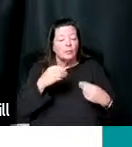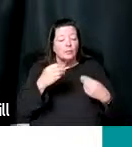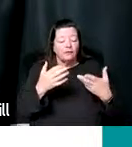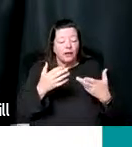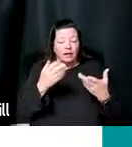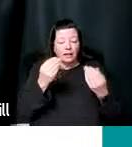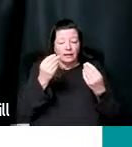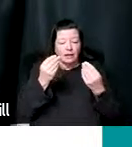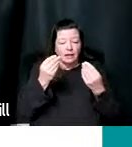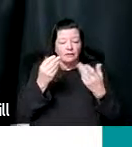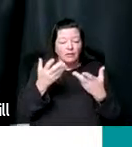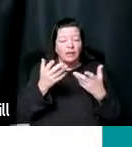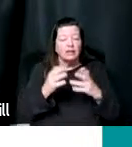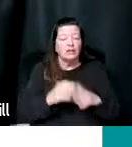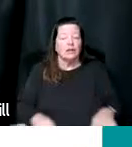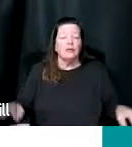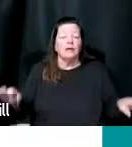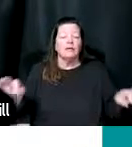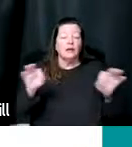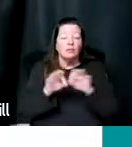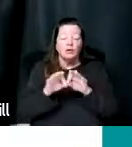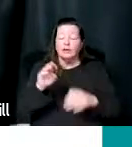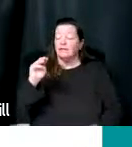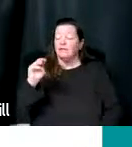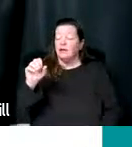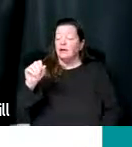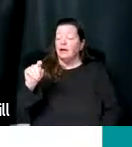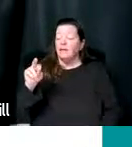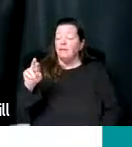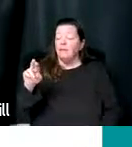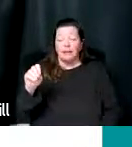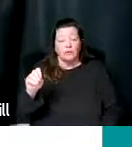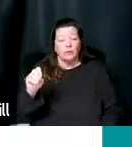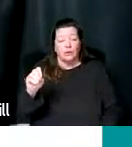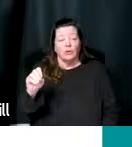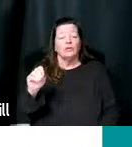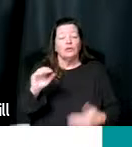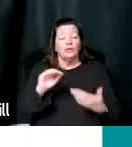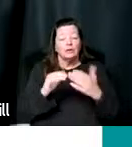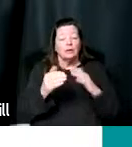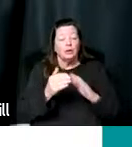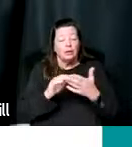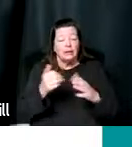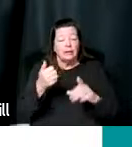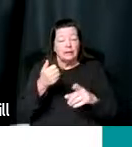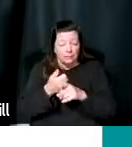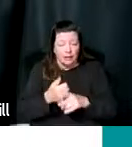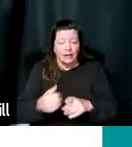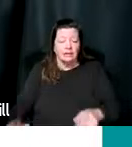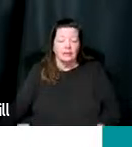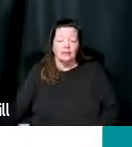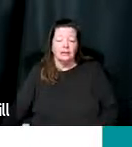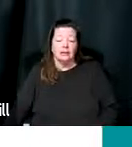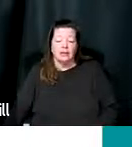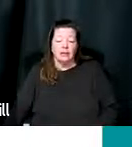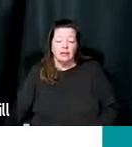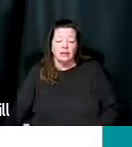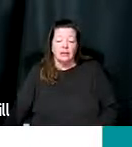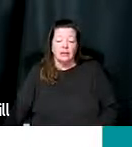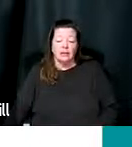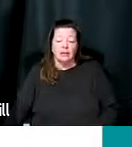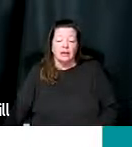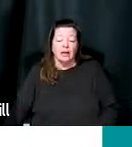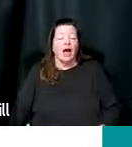future and the importance of Metro to communities impacted throughout our history. I know that there's